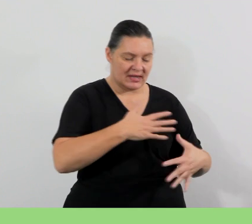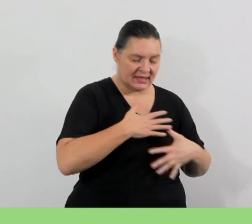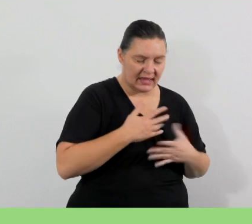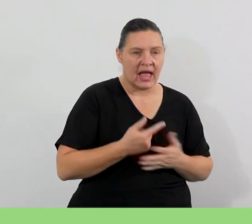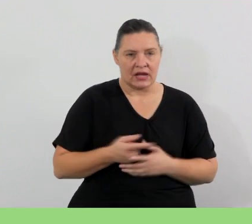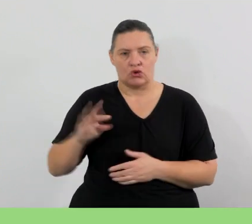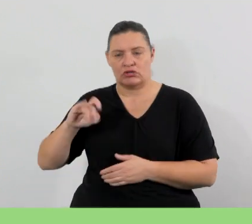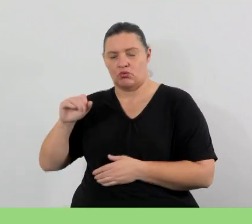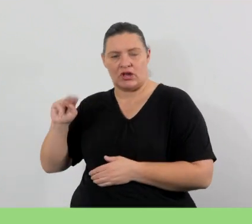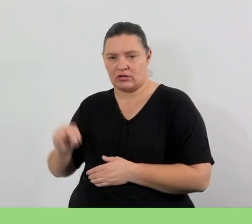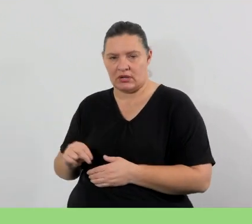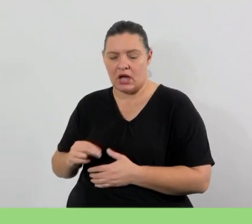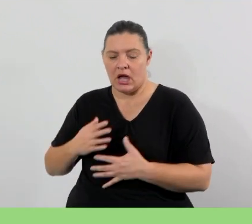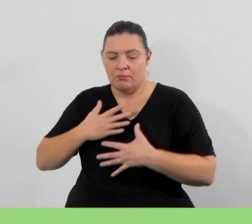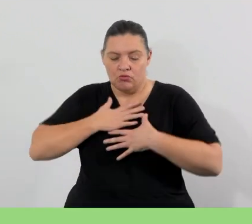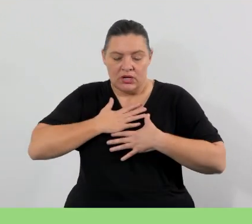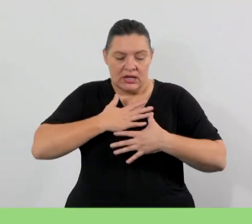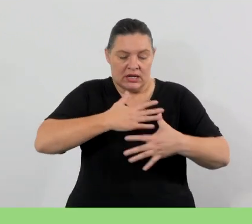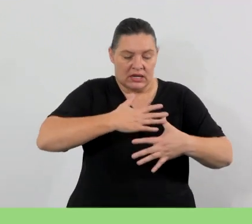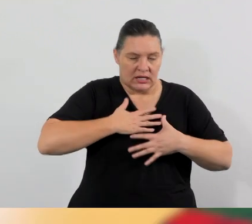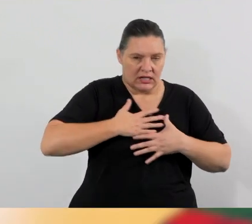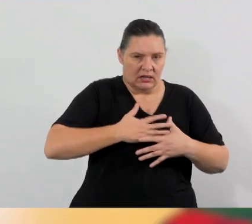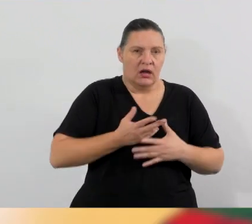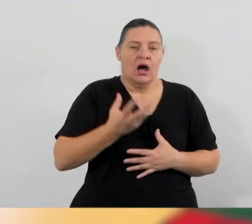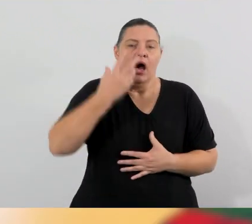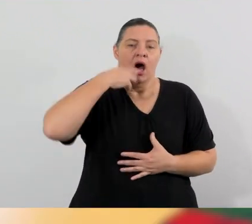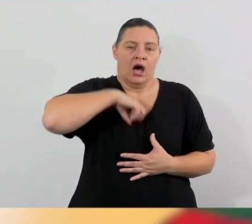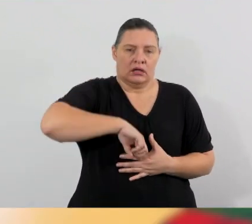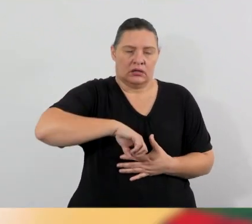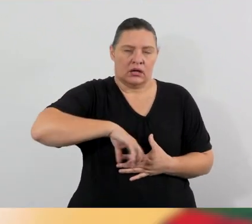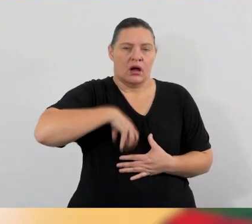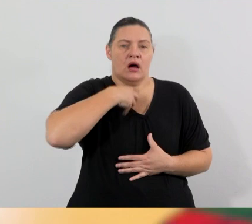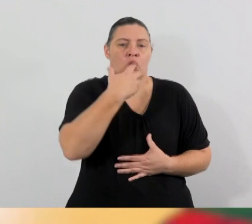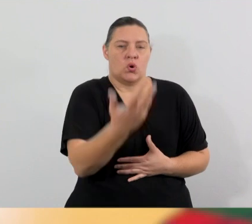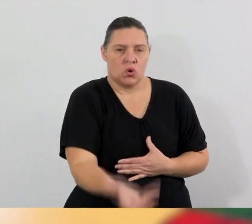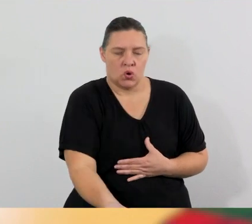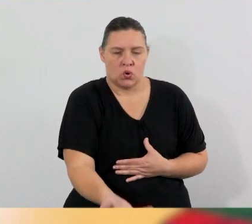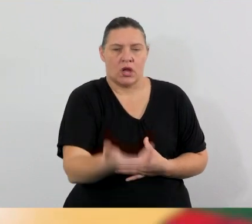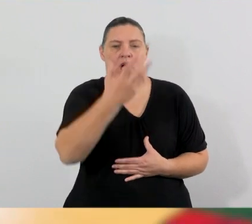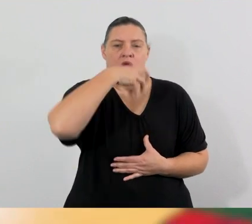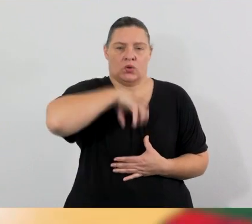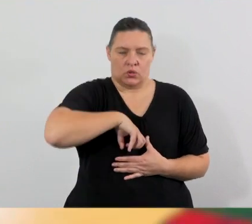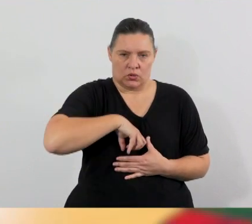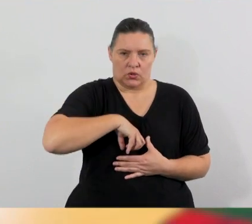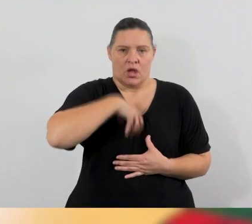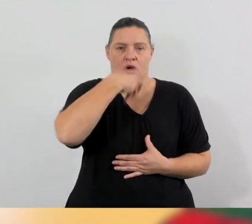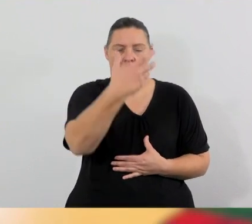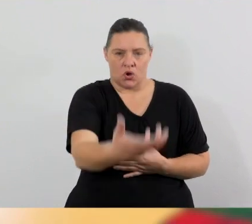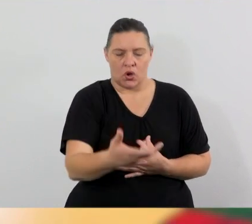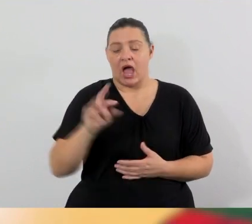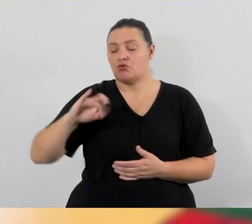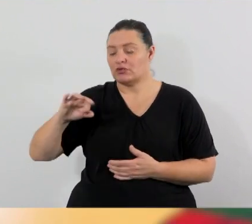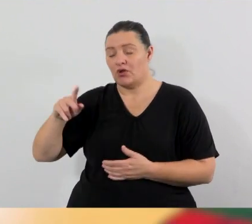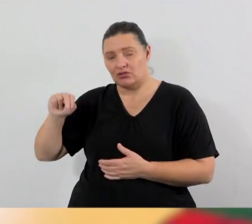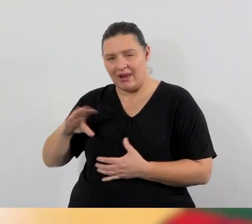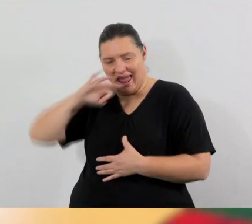the process of breathing and respiration. Breathing is the process of taking in air and taking it out. That is breathing.